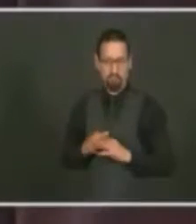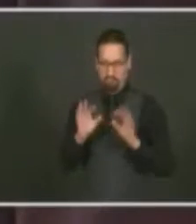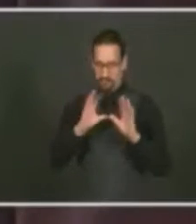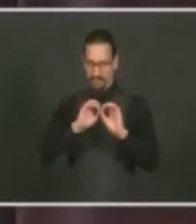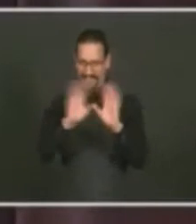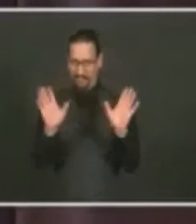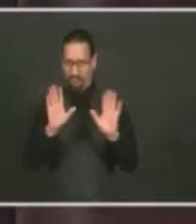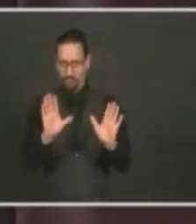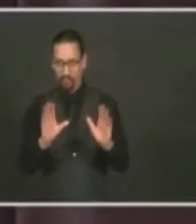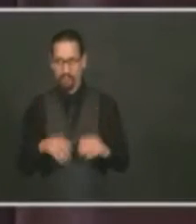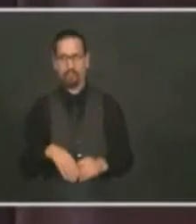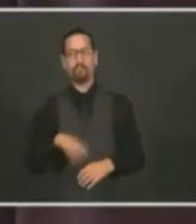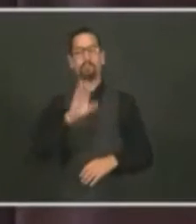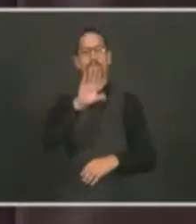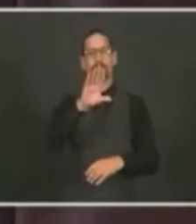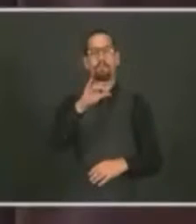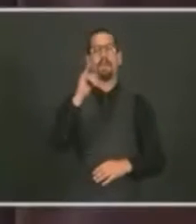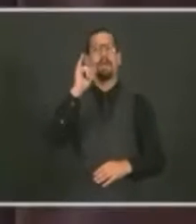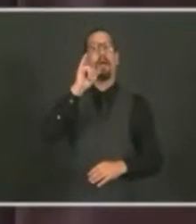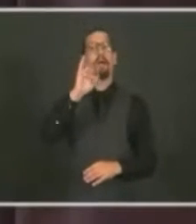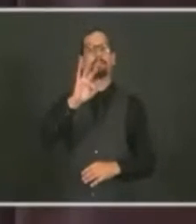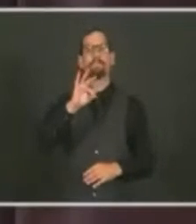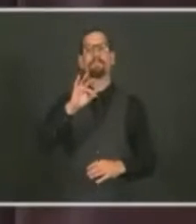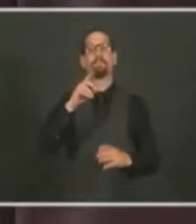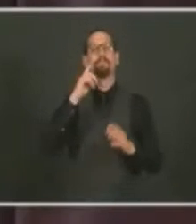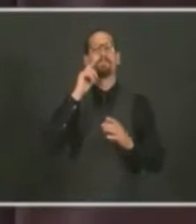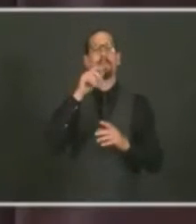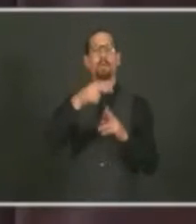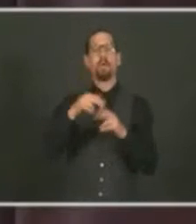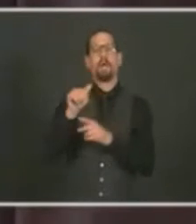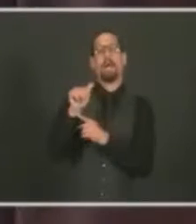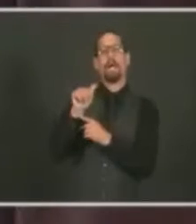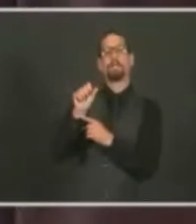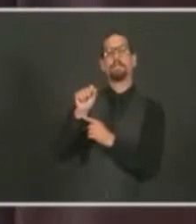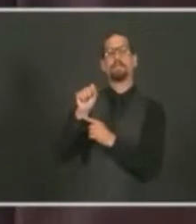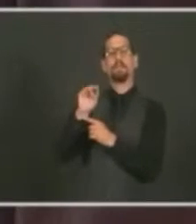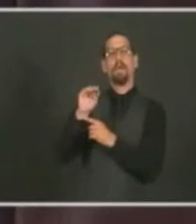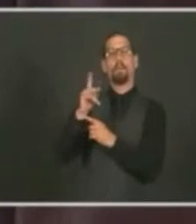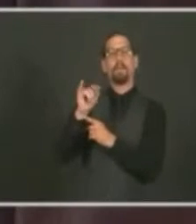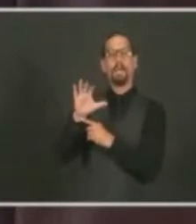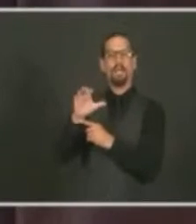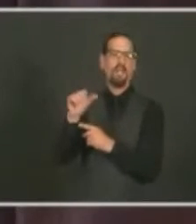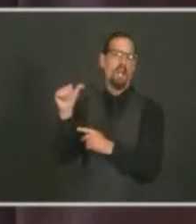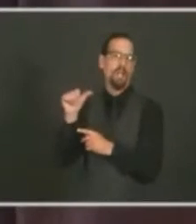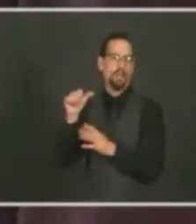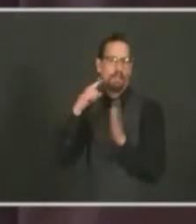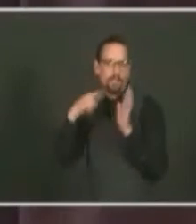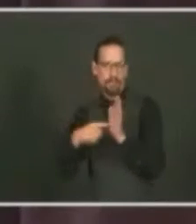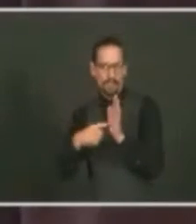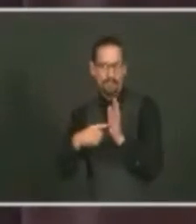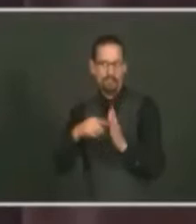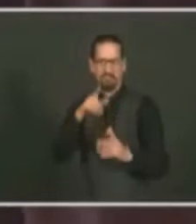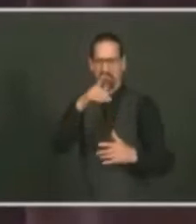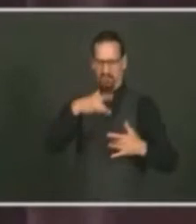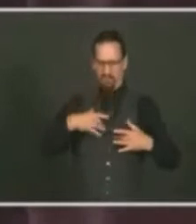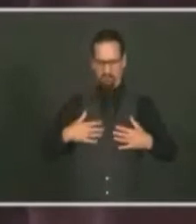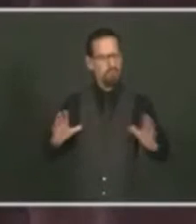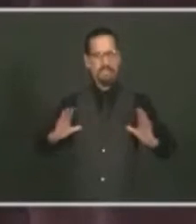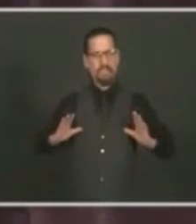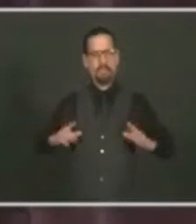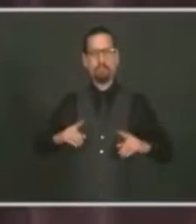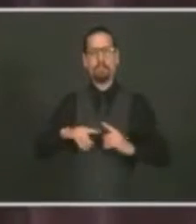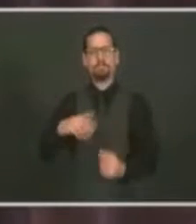If you're asymptomatic, so if you're getting tested because you were told you were close contact, or you